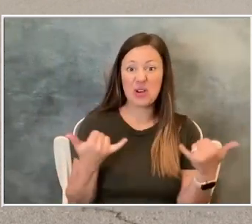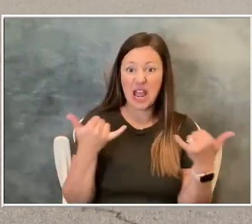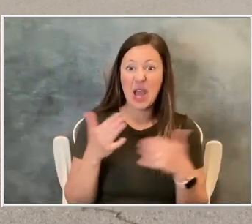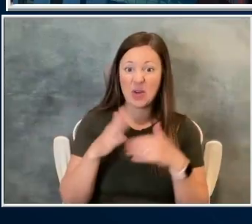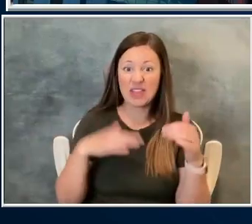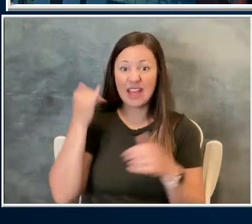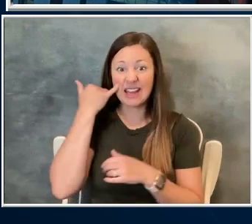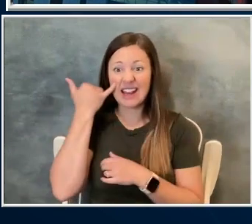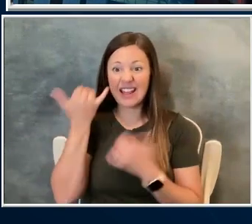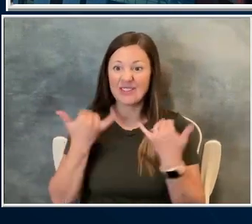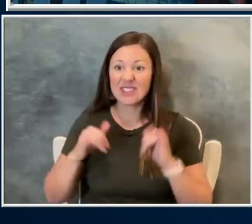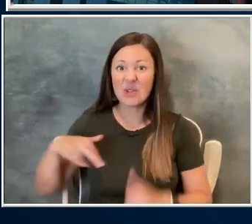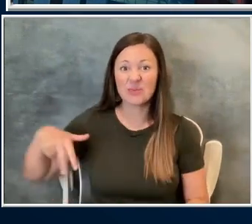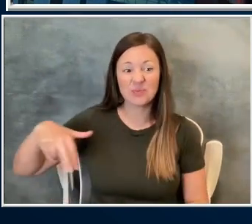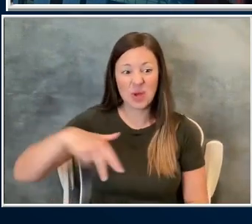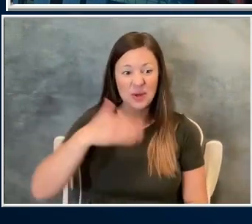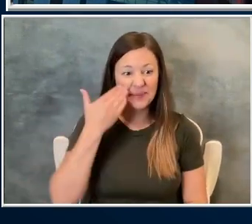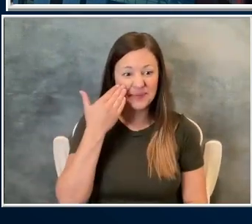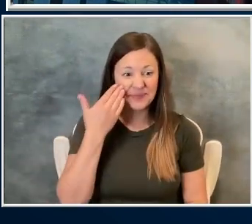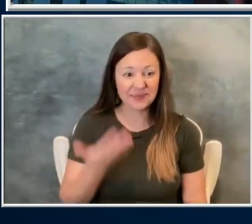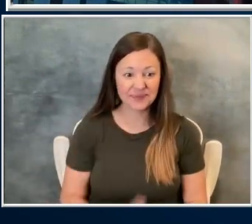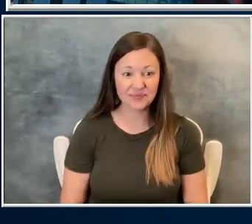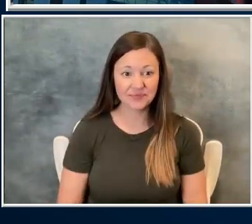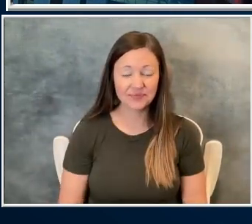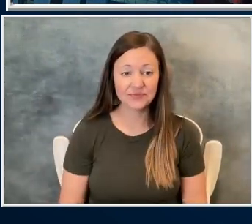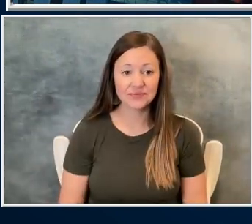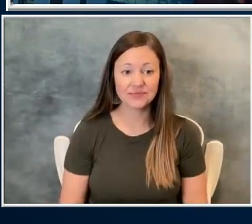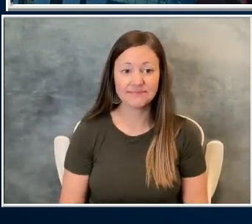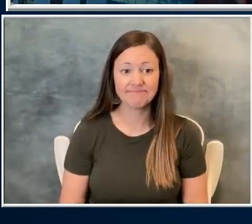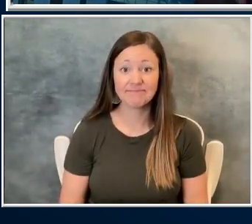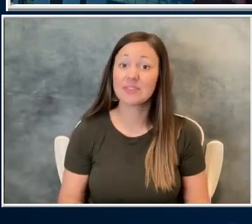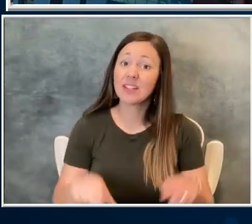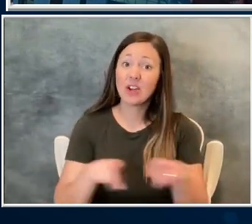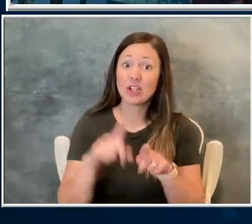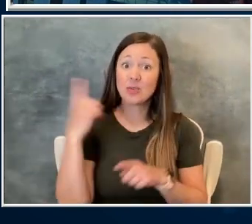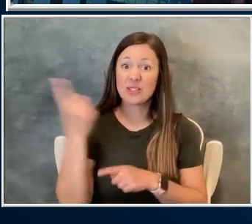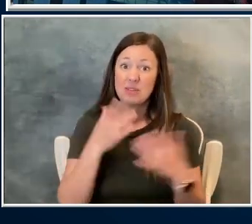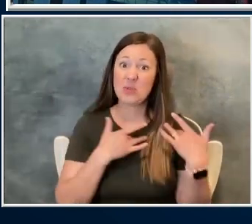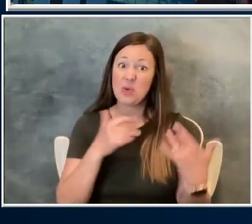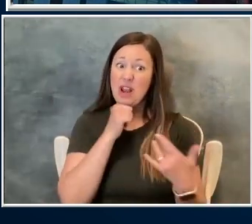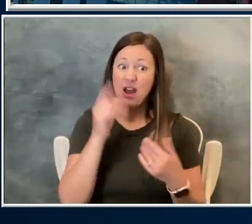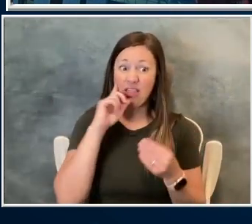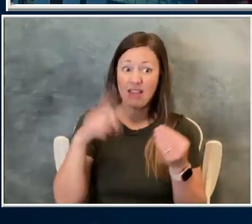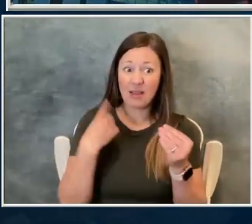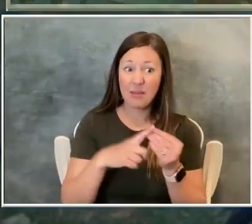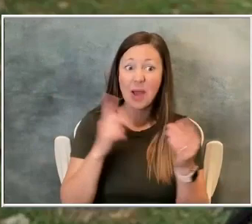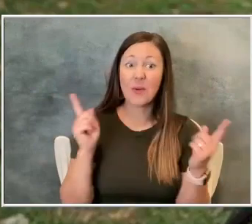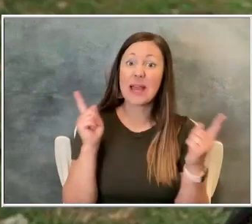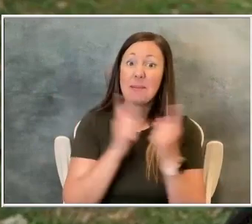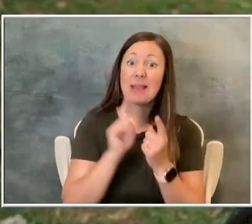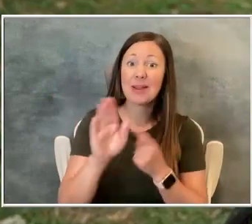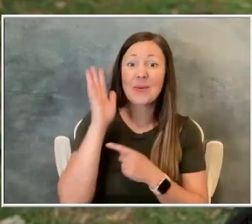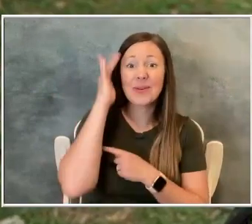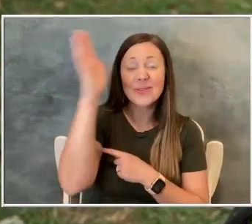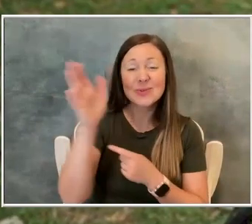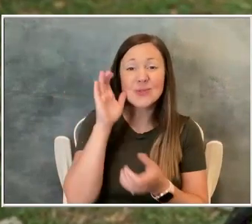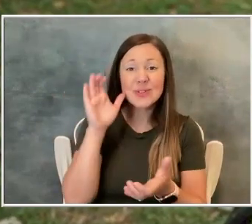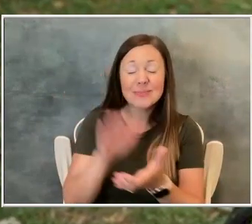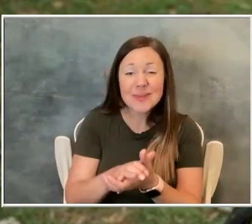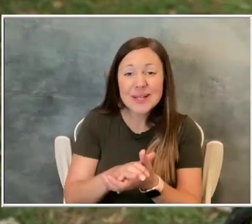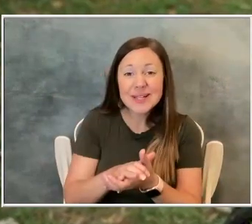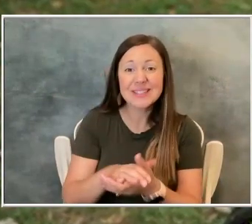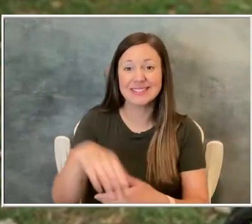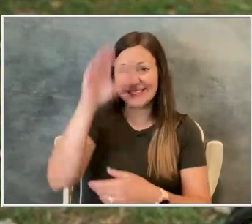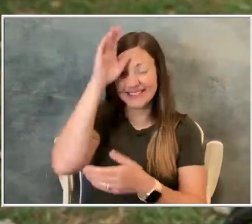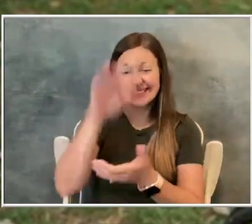walking. Something you also don't talk about or think about when you're young is meeting your future spouse. You met your wife. When